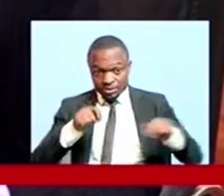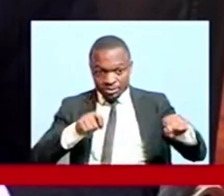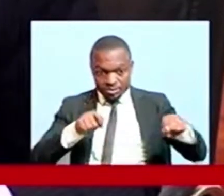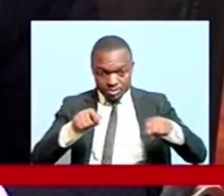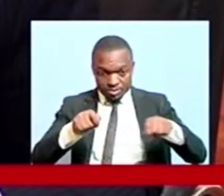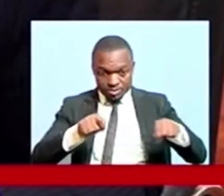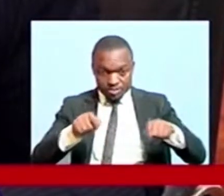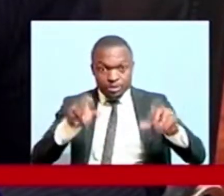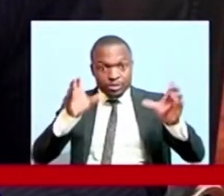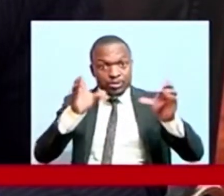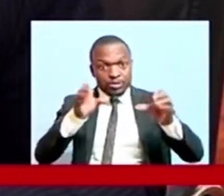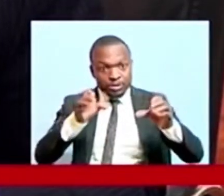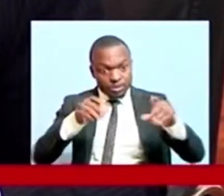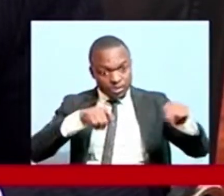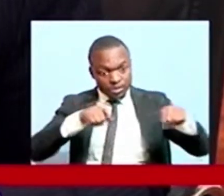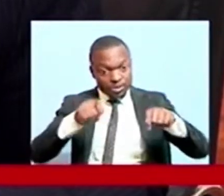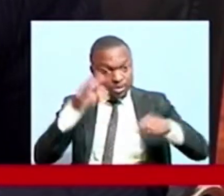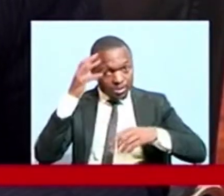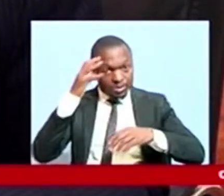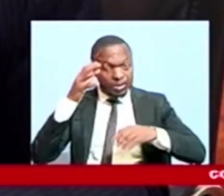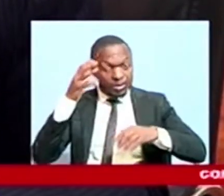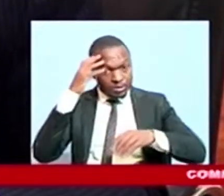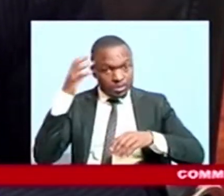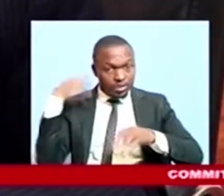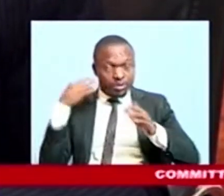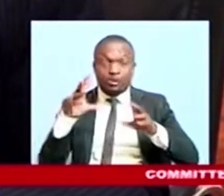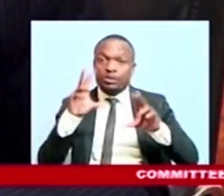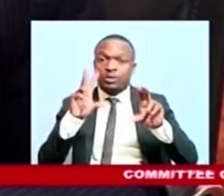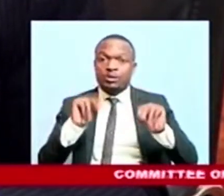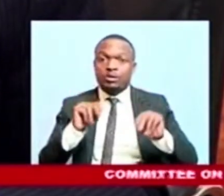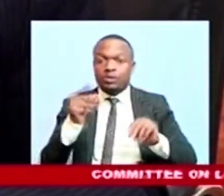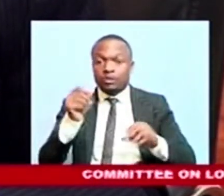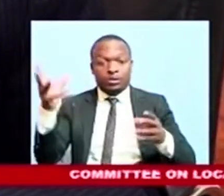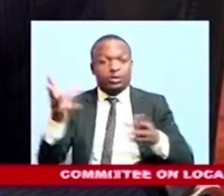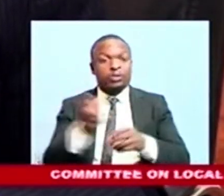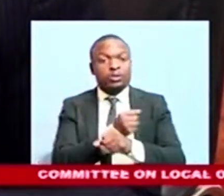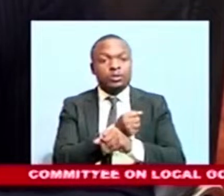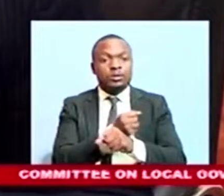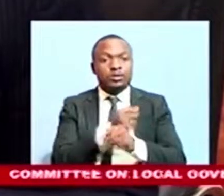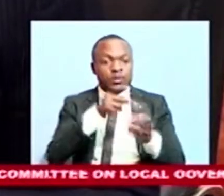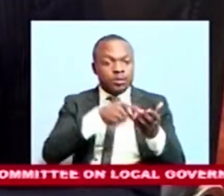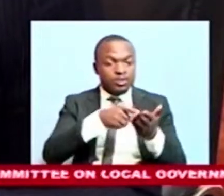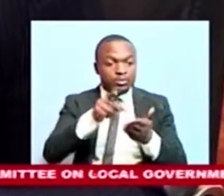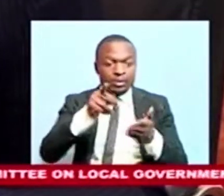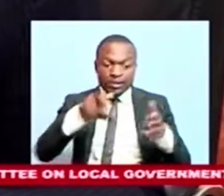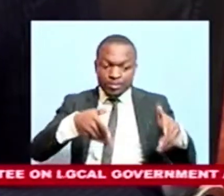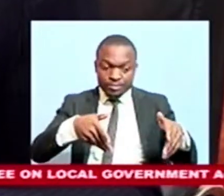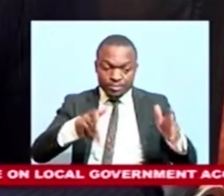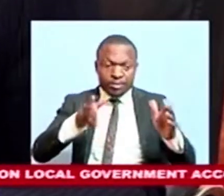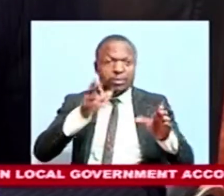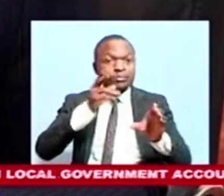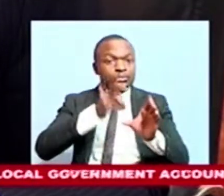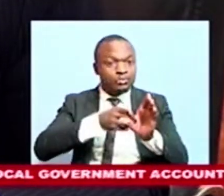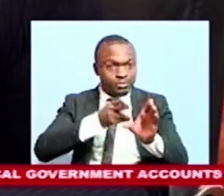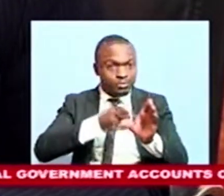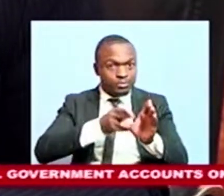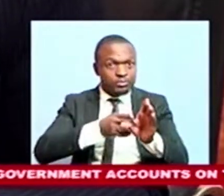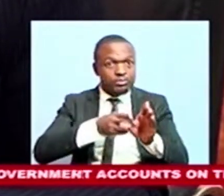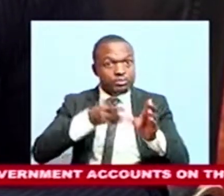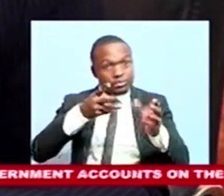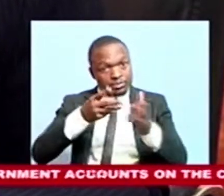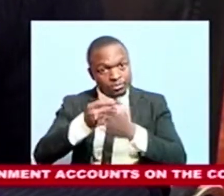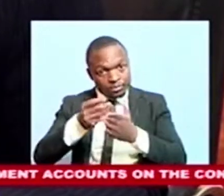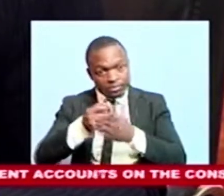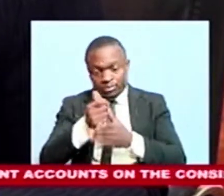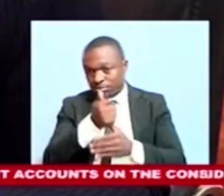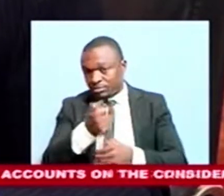officers that no cash should be withdrawn for payment of subsistence allowances, fuel, funds, and